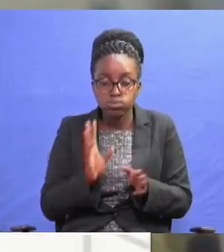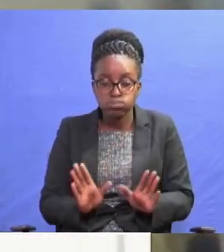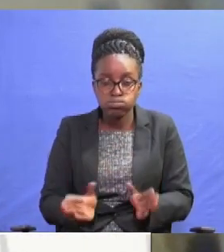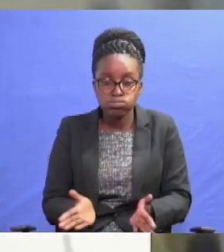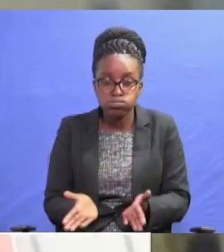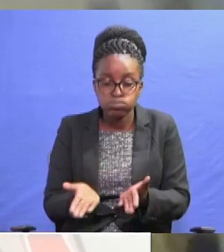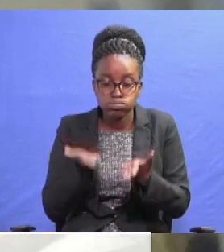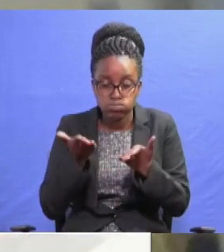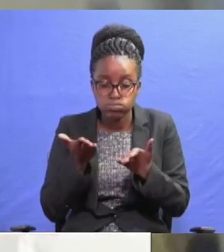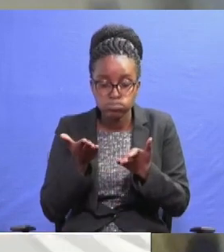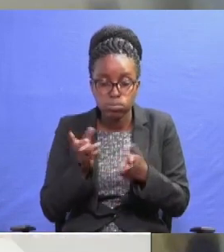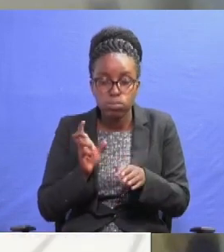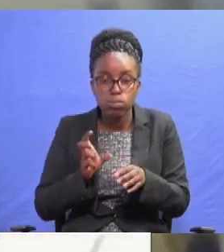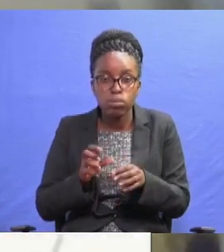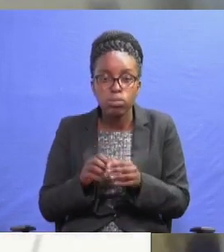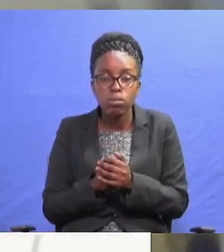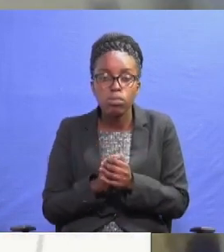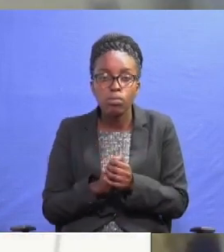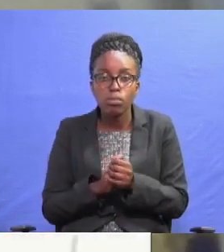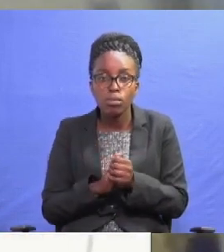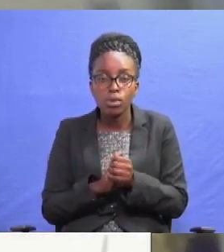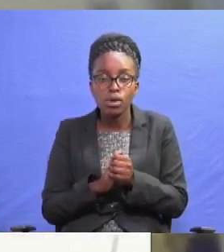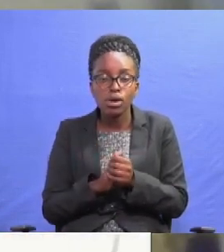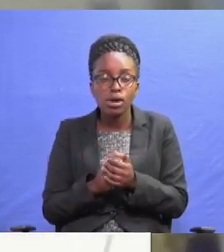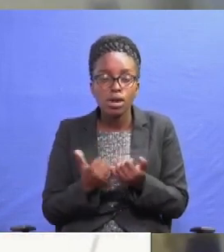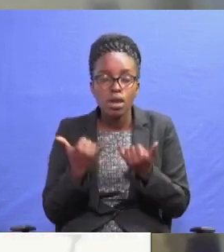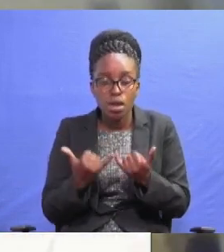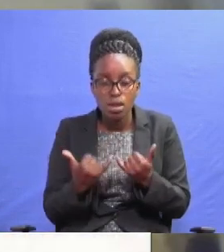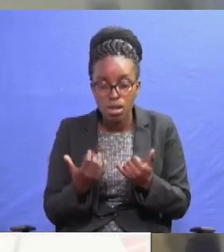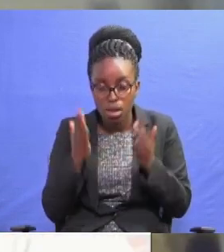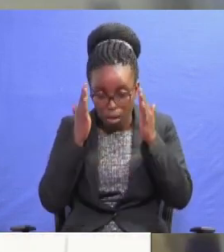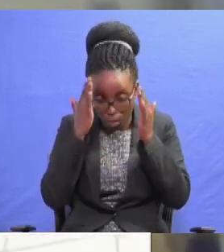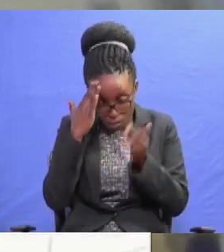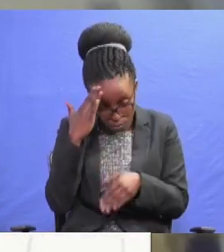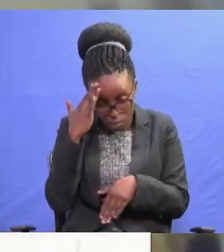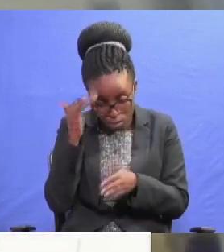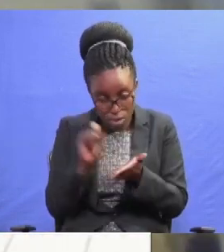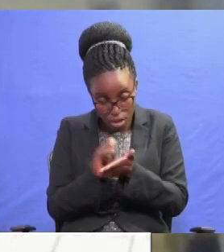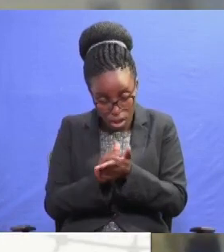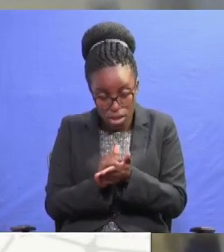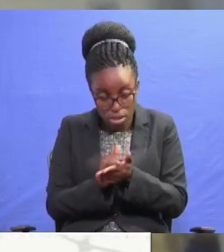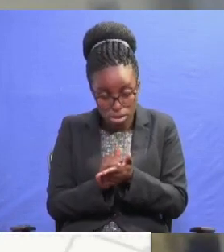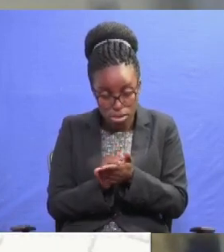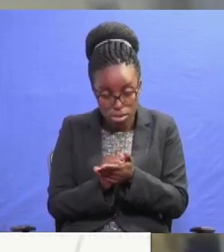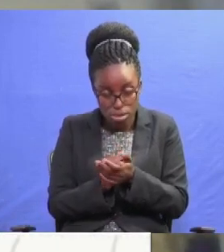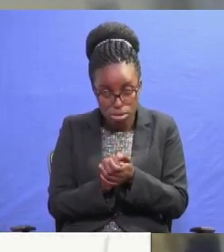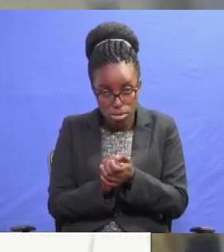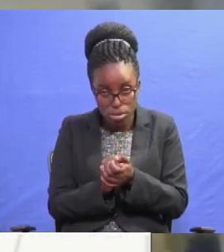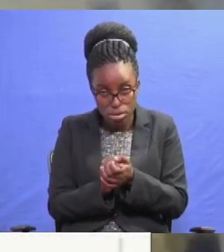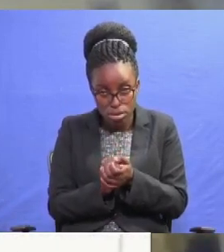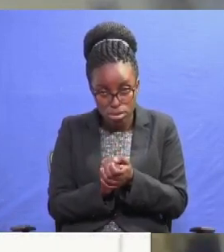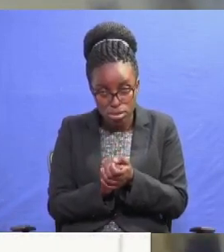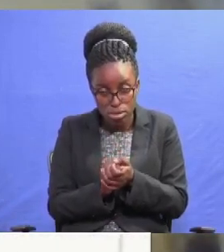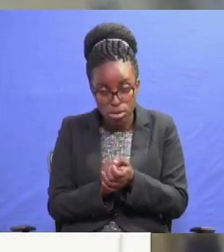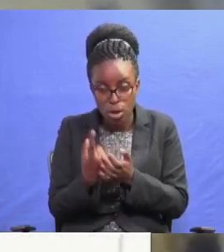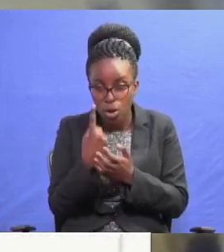areas at risk from flooding. Once you know that, then the next strategy is you as